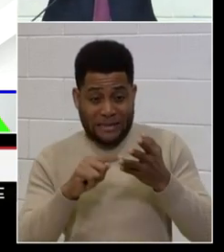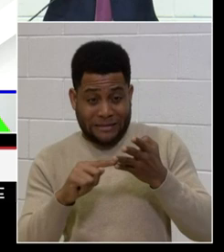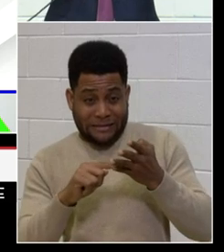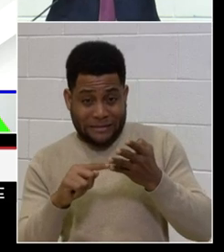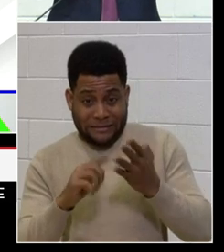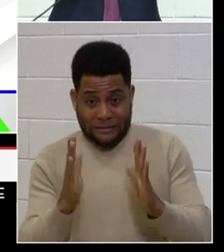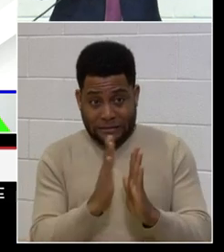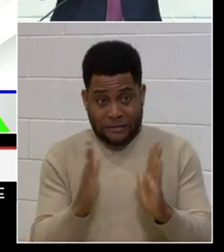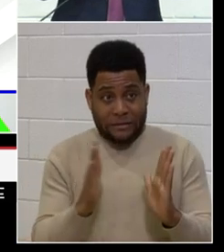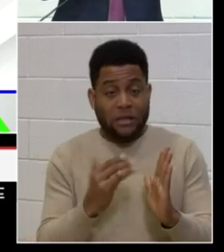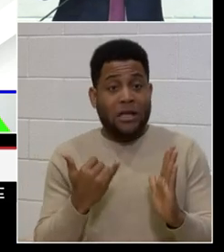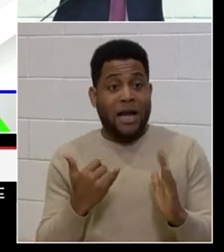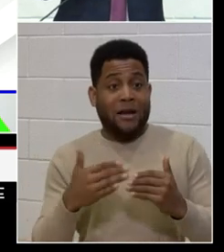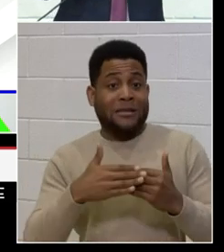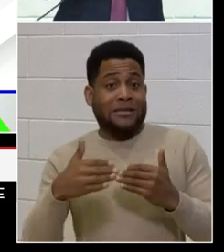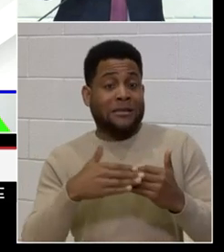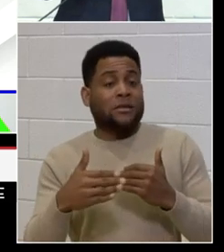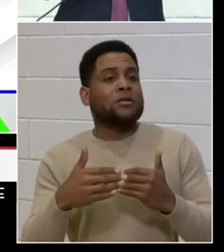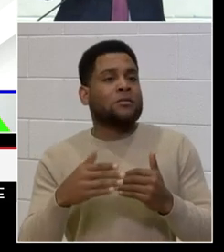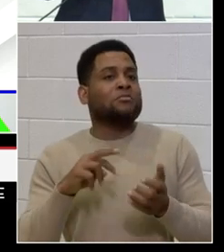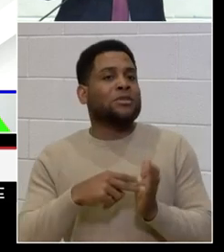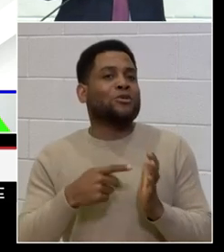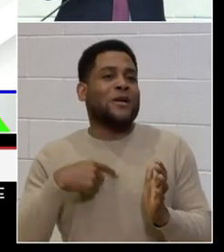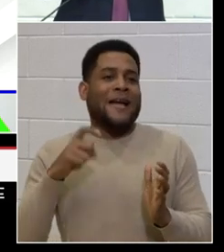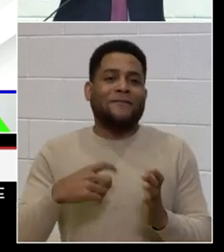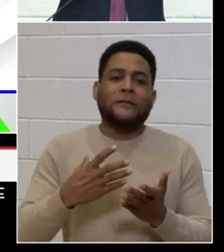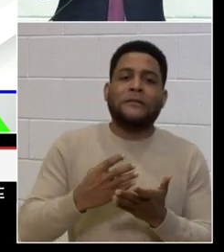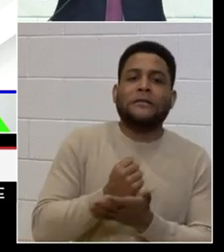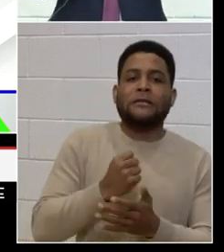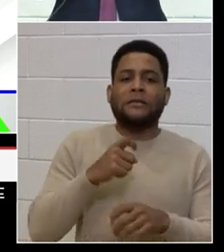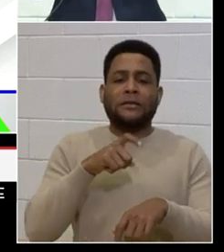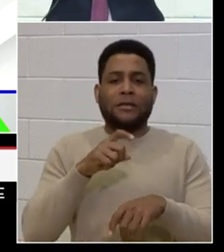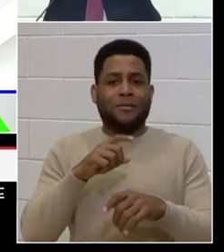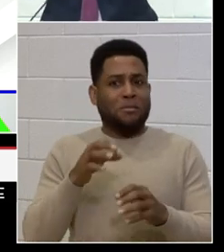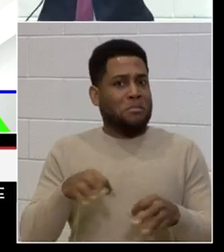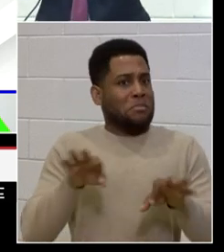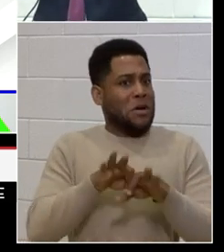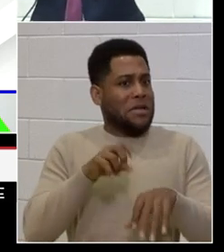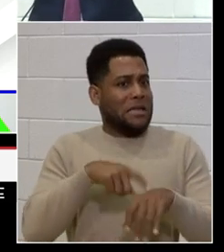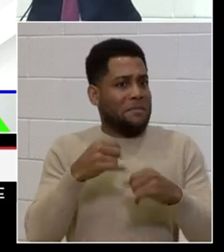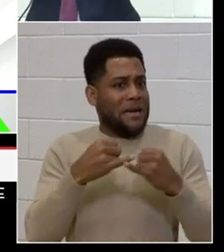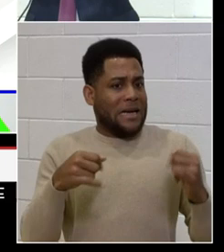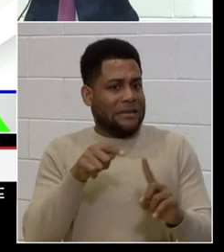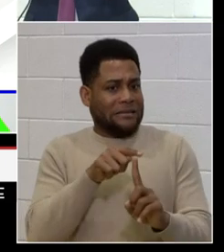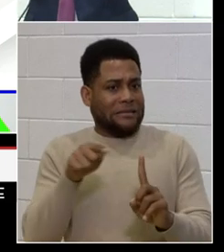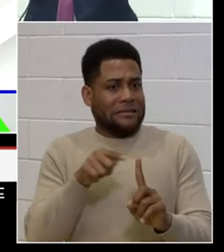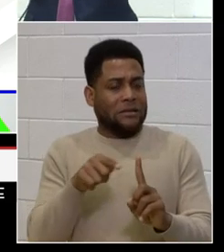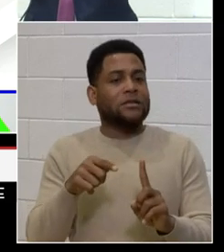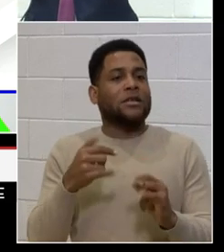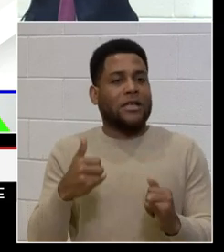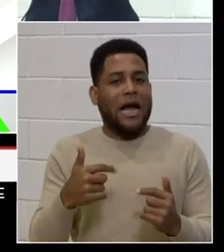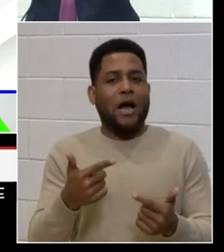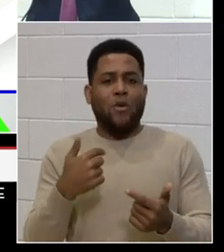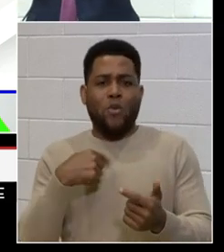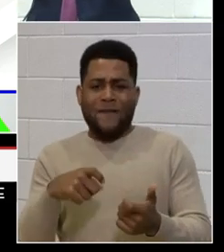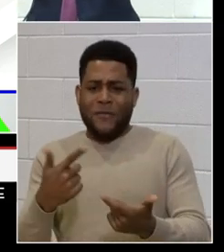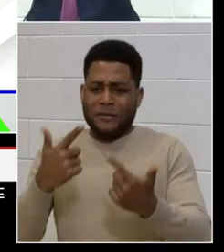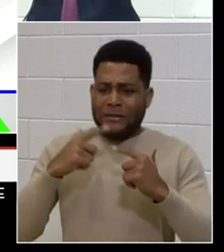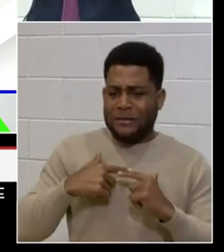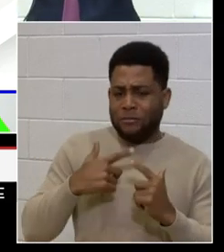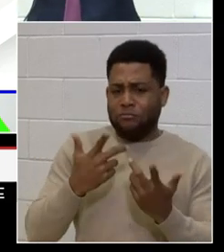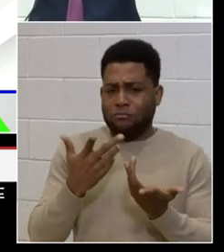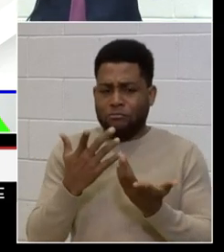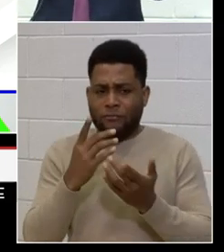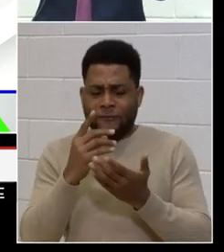which advocacy is very helpful while we have the baton. Then when we pass the baton to the council, advocacy is helpful for the legislative